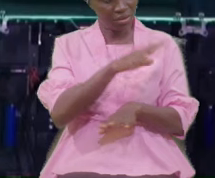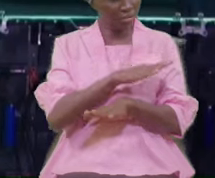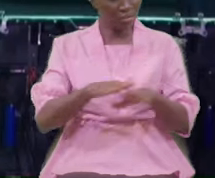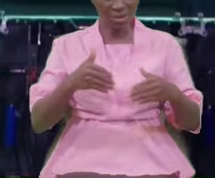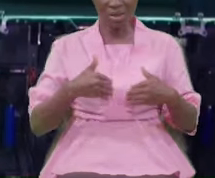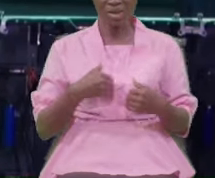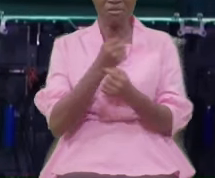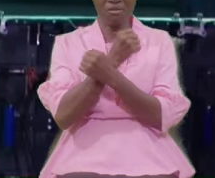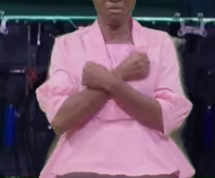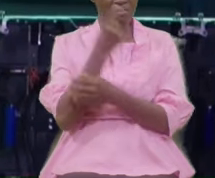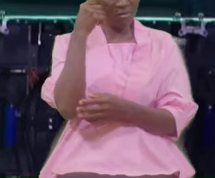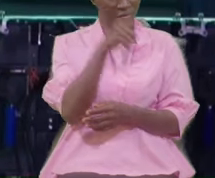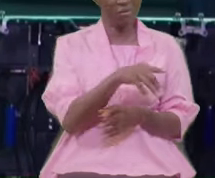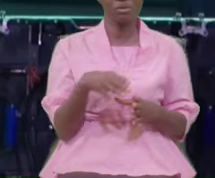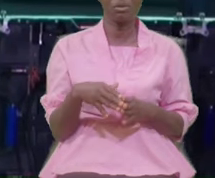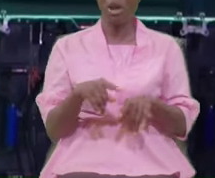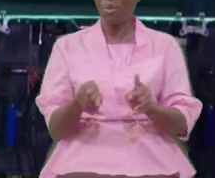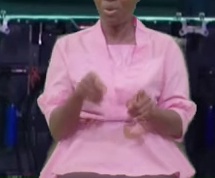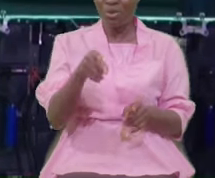for Jesus